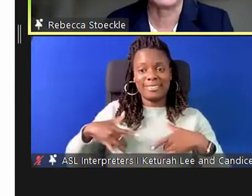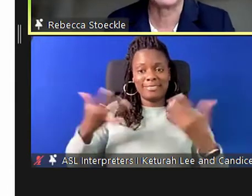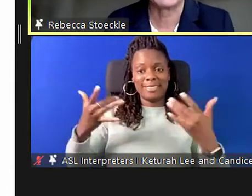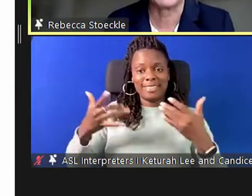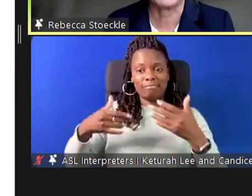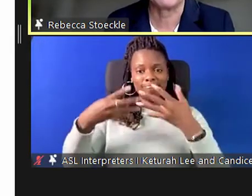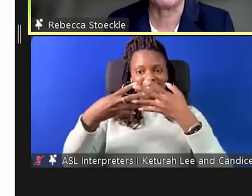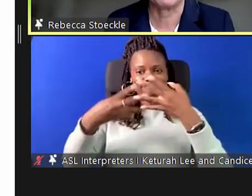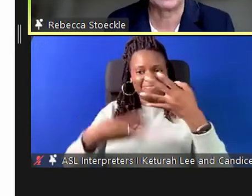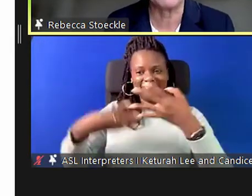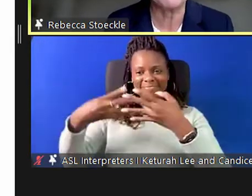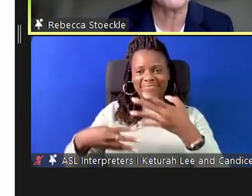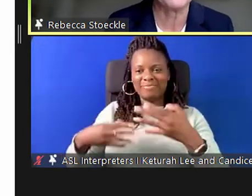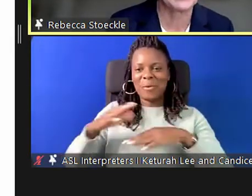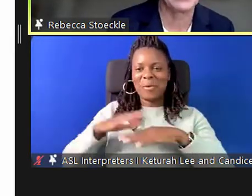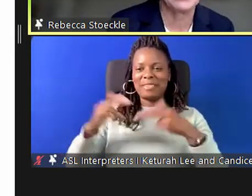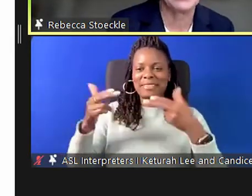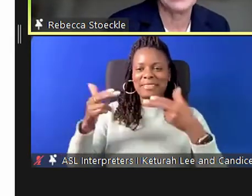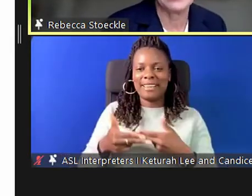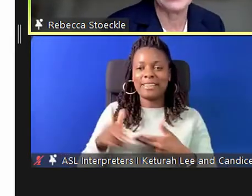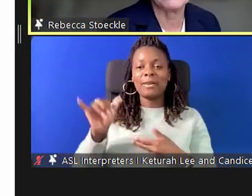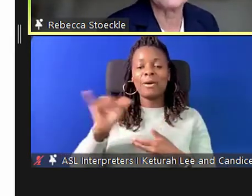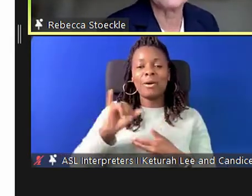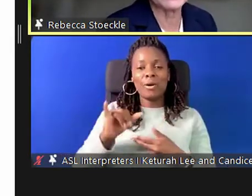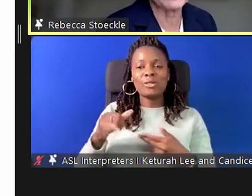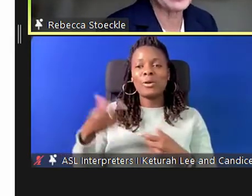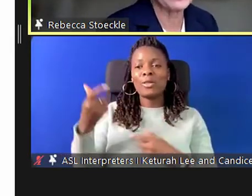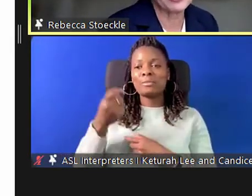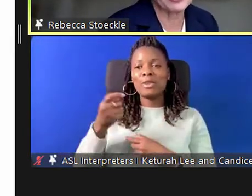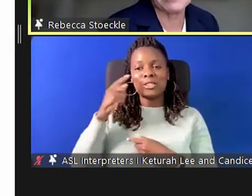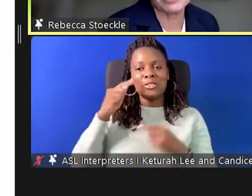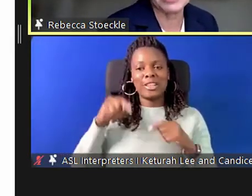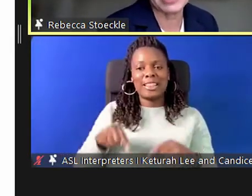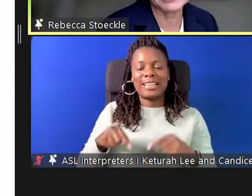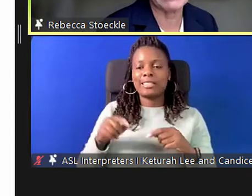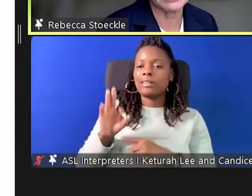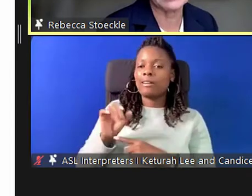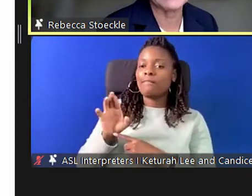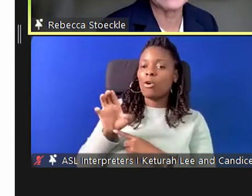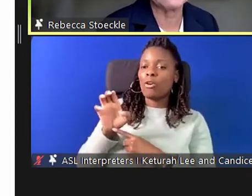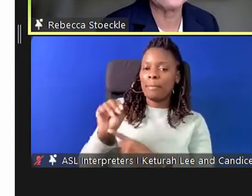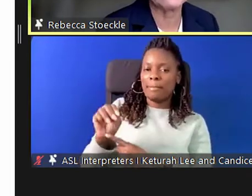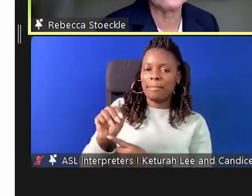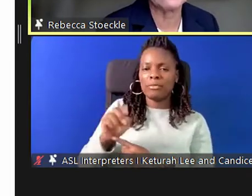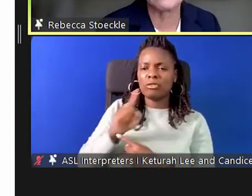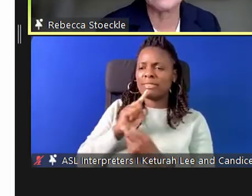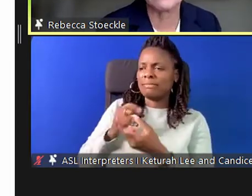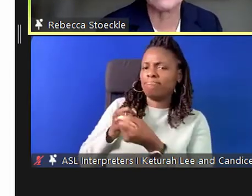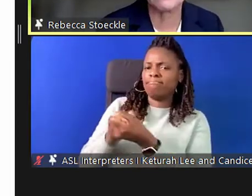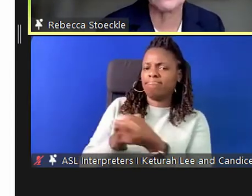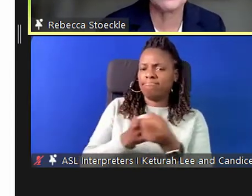and the sponsors of the Forum for supporting the work of our two activities.